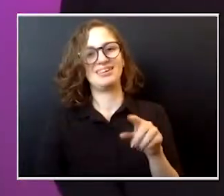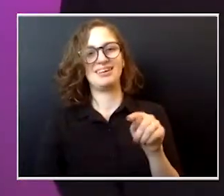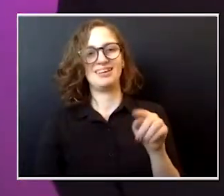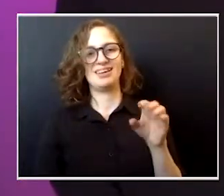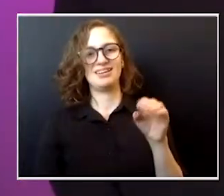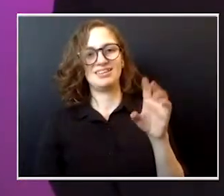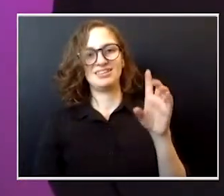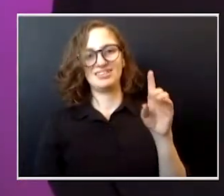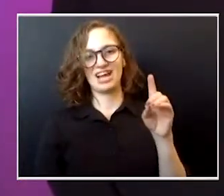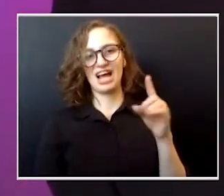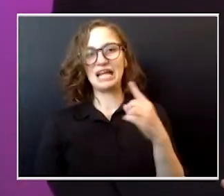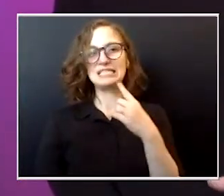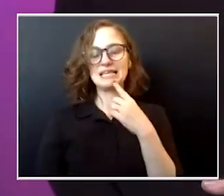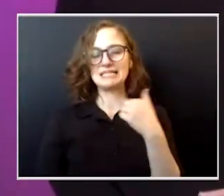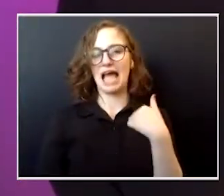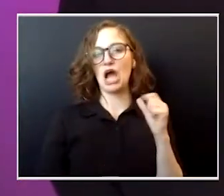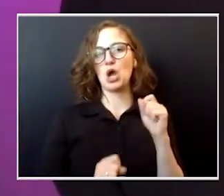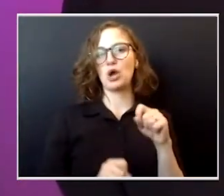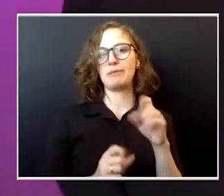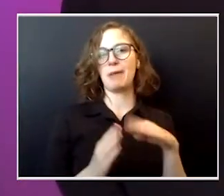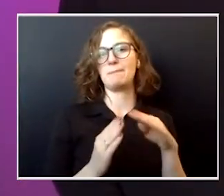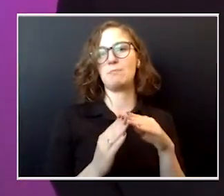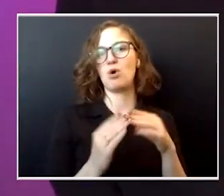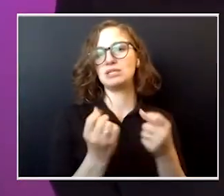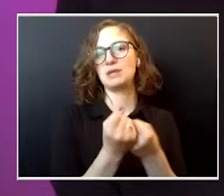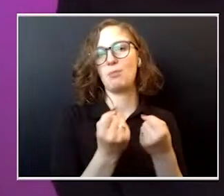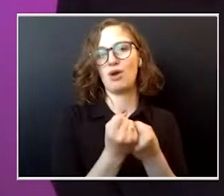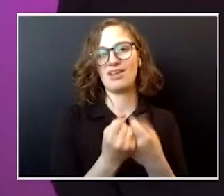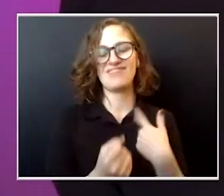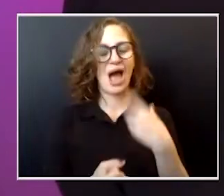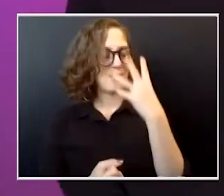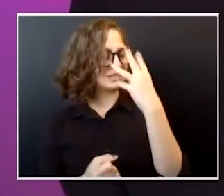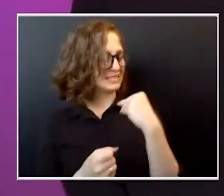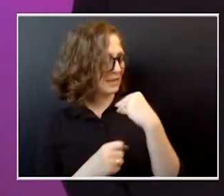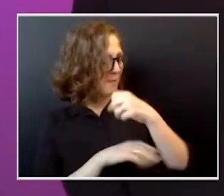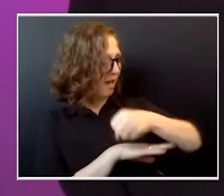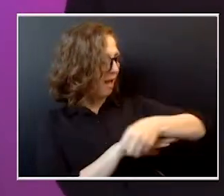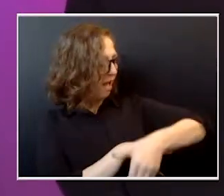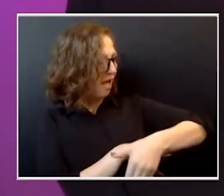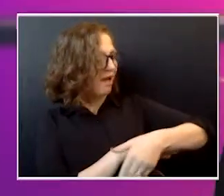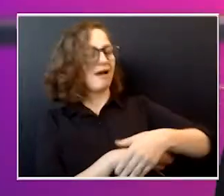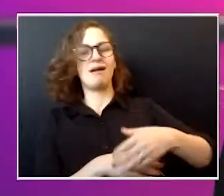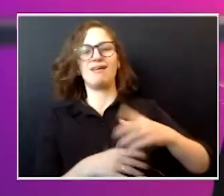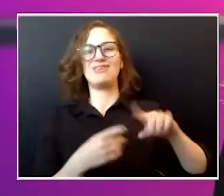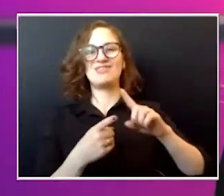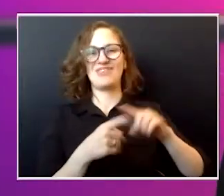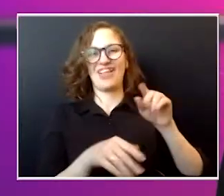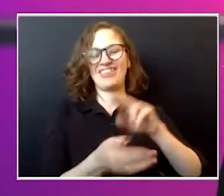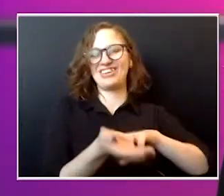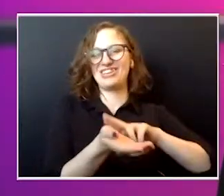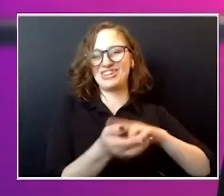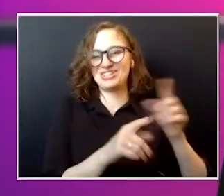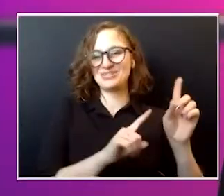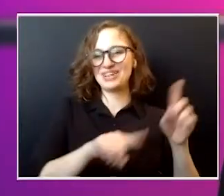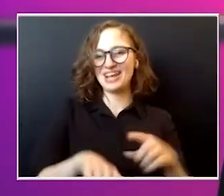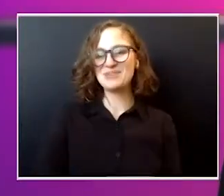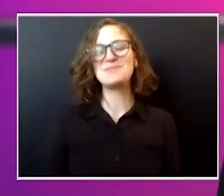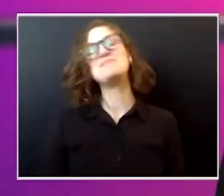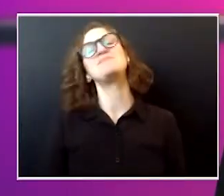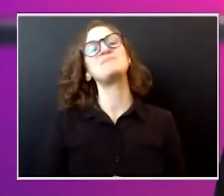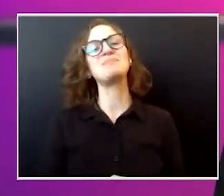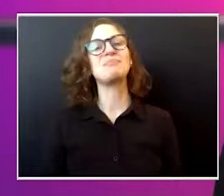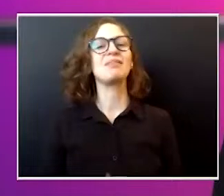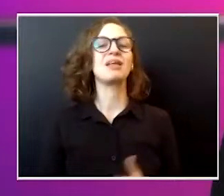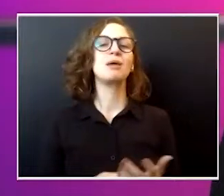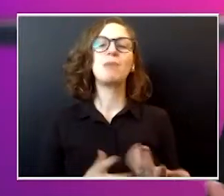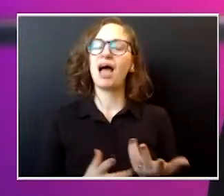supportive. He always says I was sleeping in the middle of the night when the nurse would come. But yeah, I think just to tell yourself to remain calm and